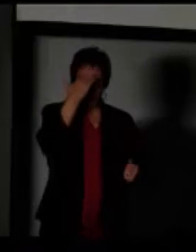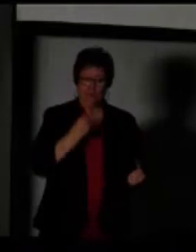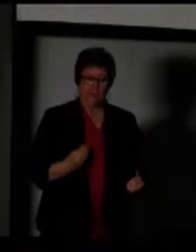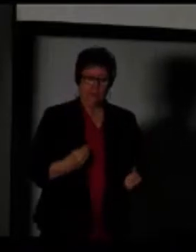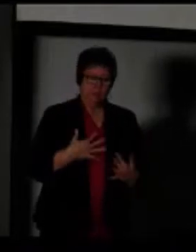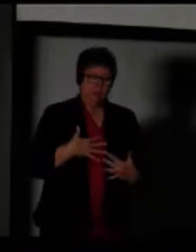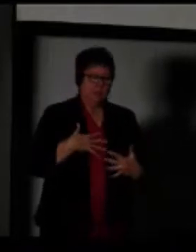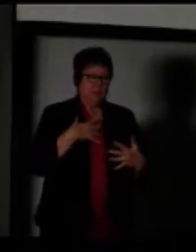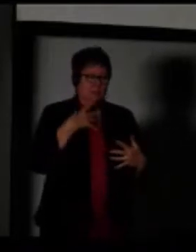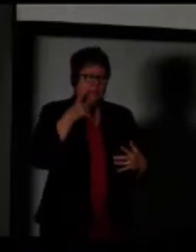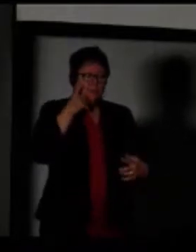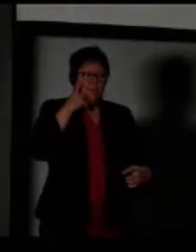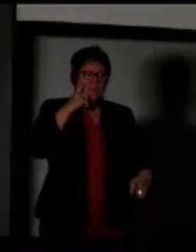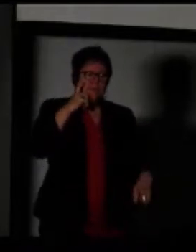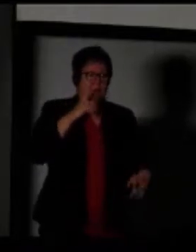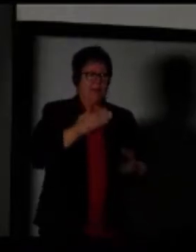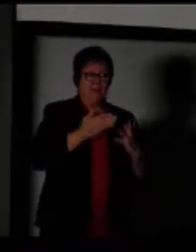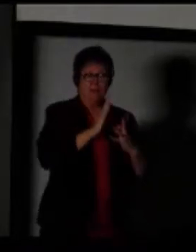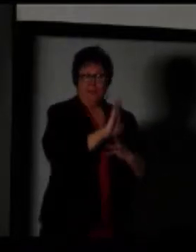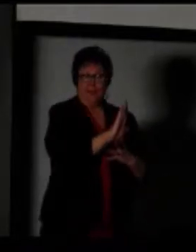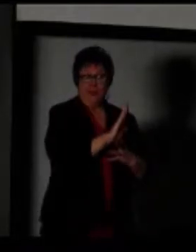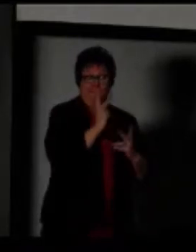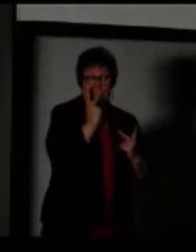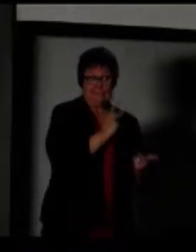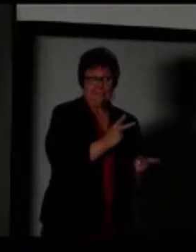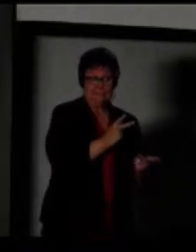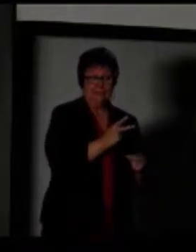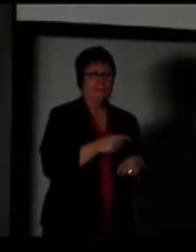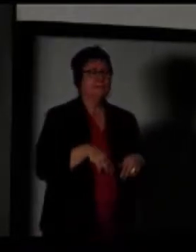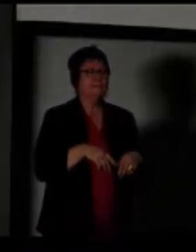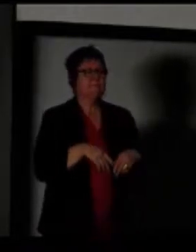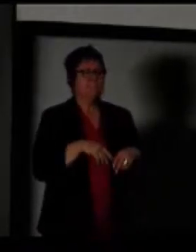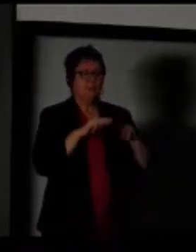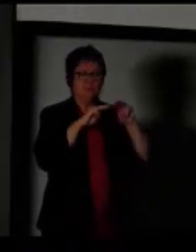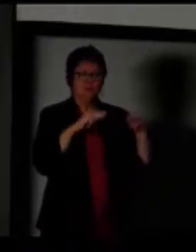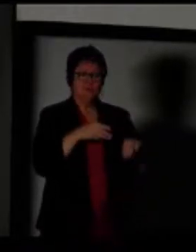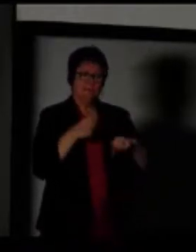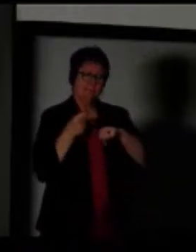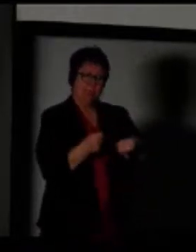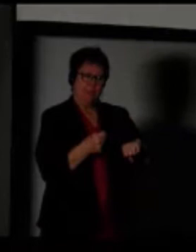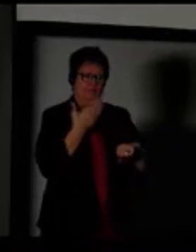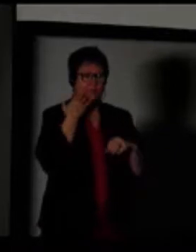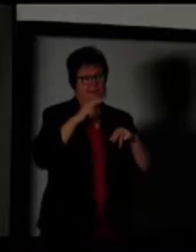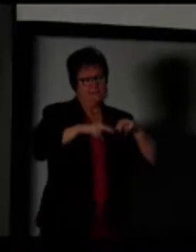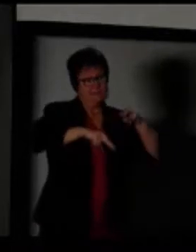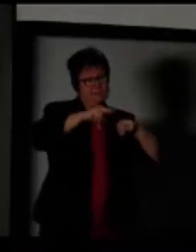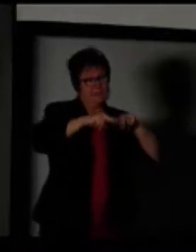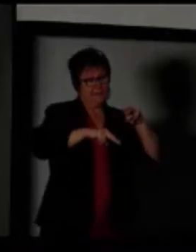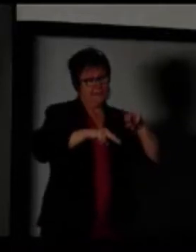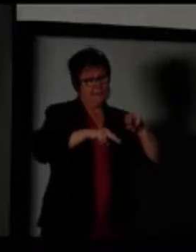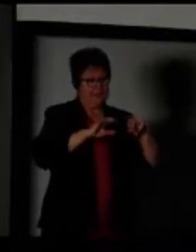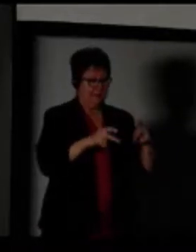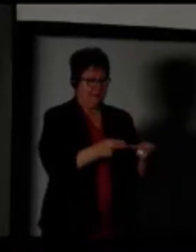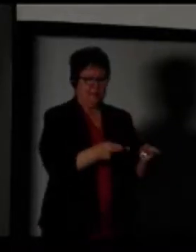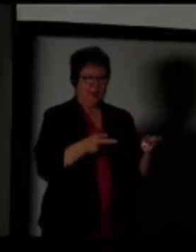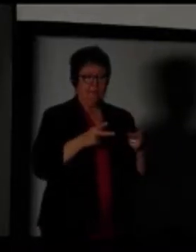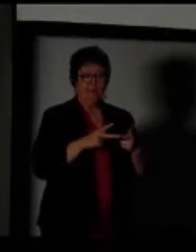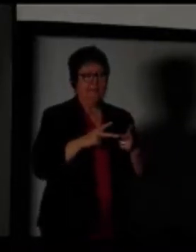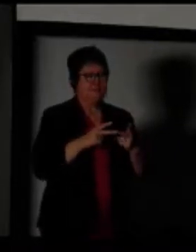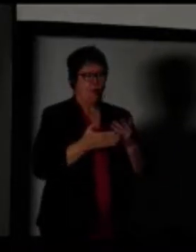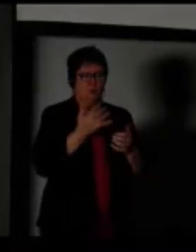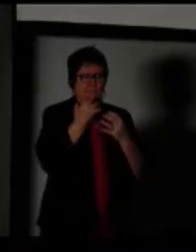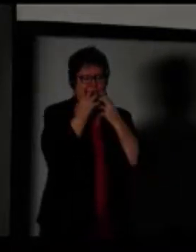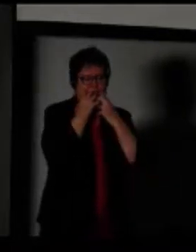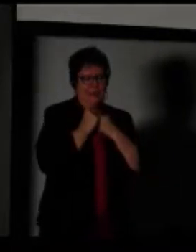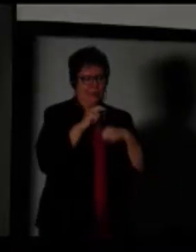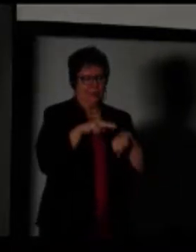visit. Part of the museum's power is because of the building. It's on a nearly sacred space, the National Mall,